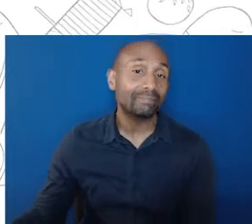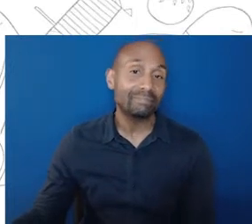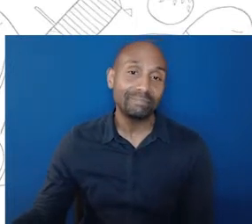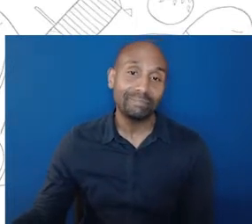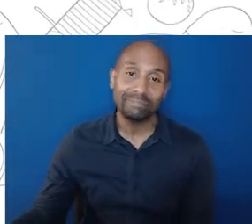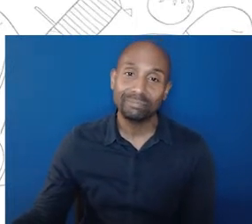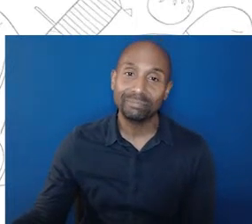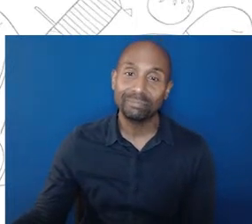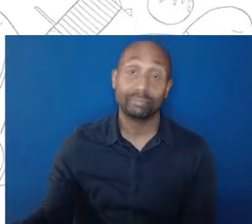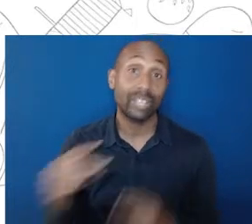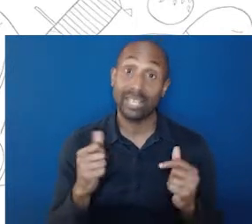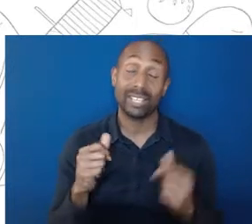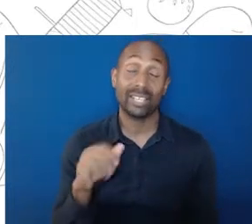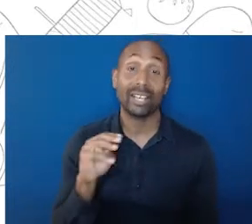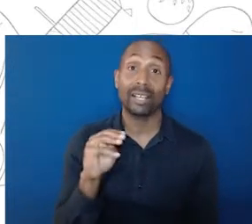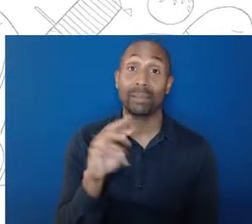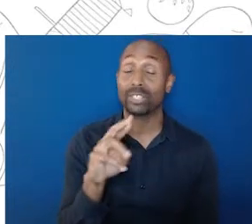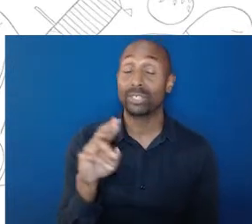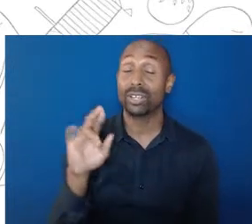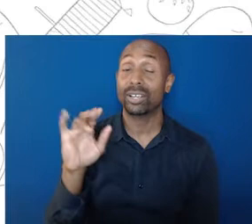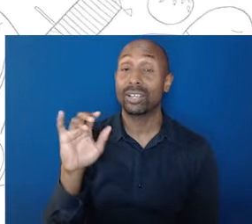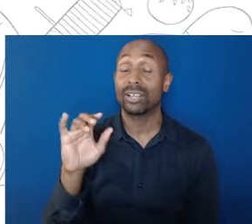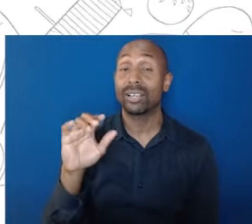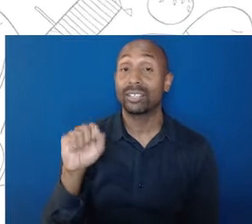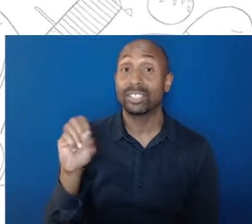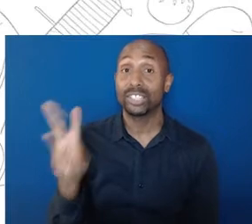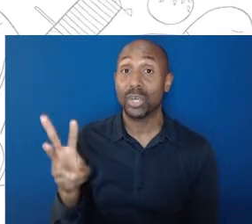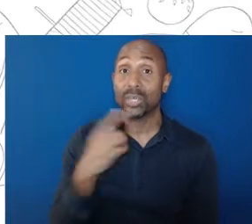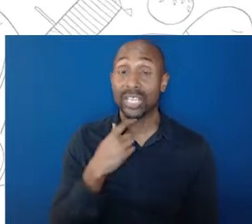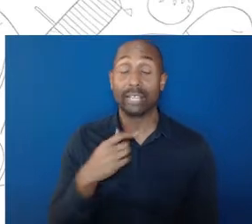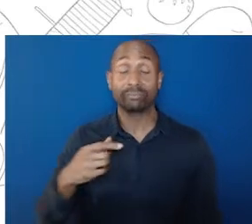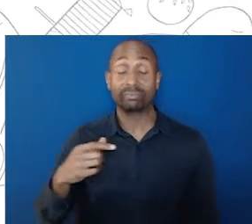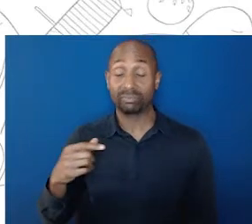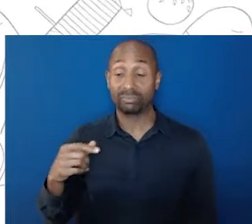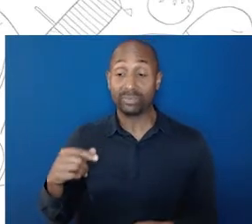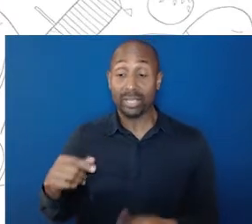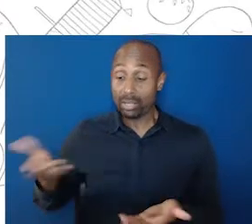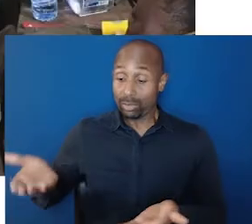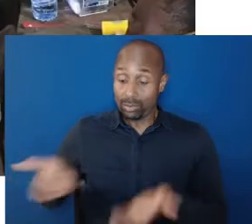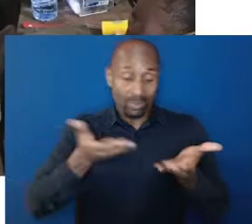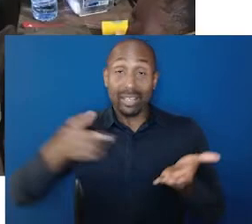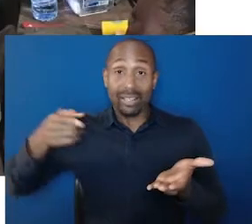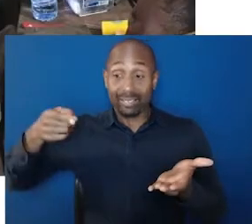right off the bat, you know, he handed me a hammer and was like, "Here, I want you to start